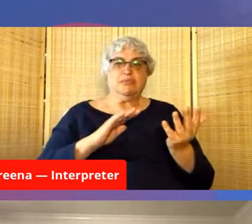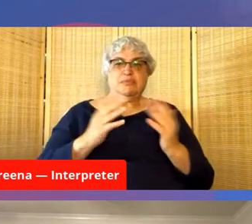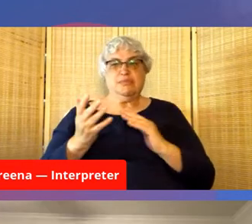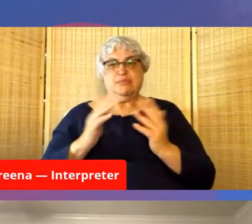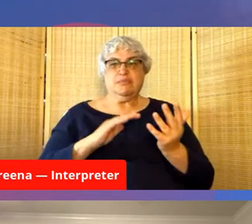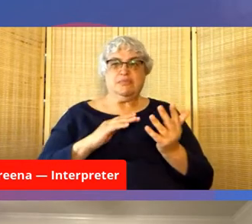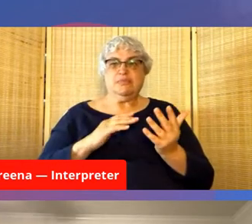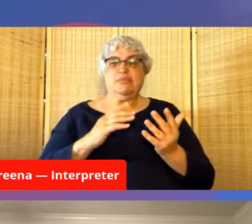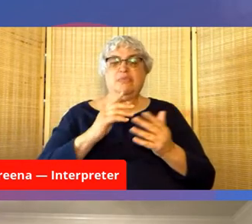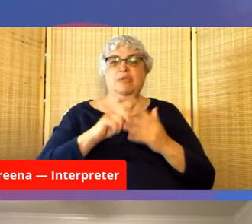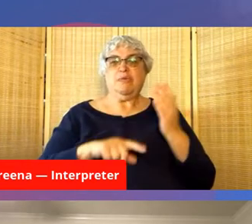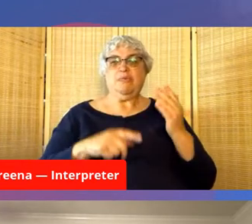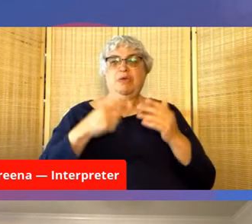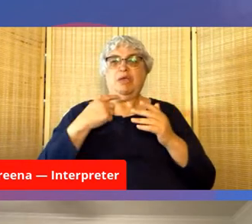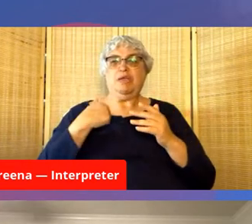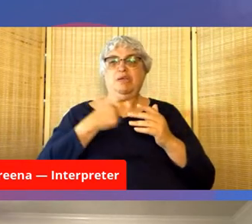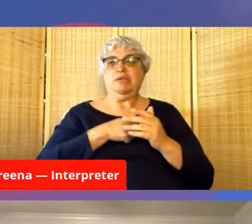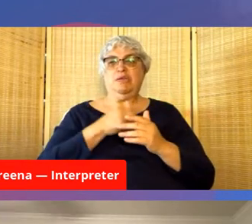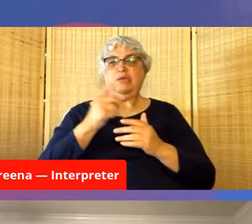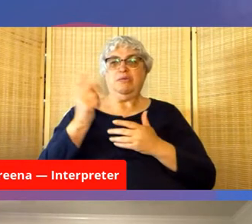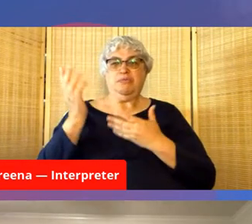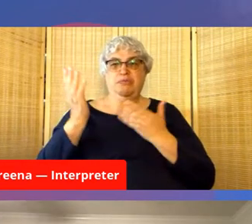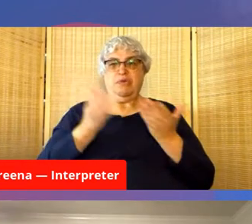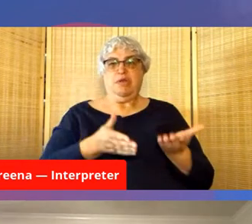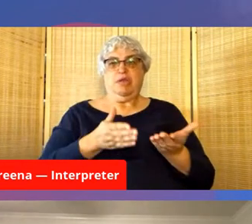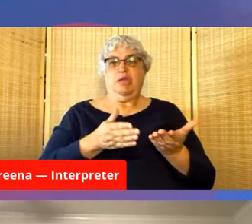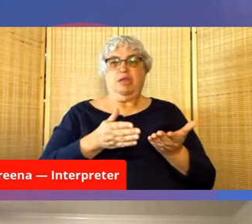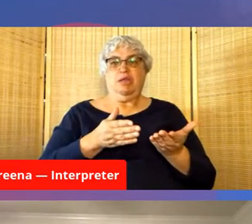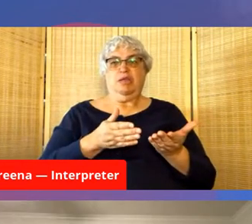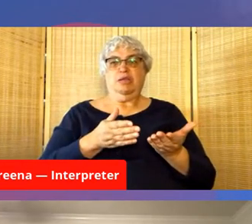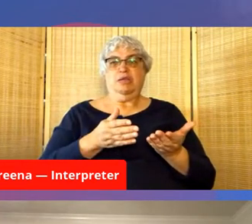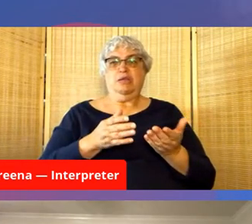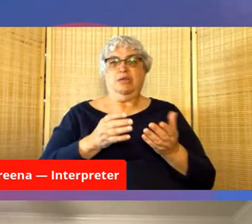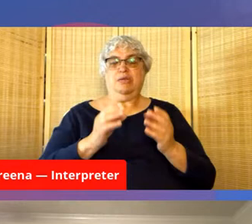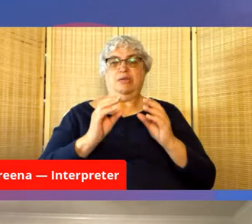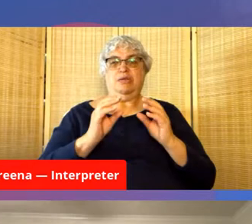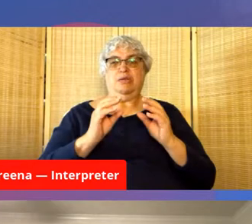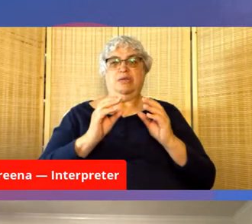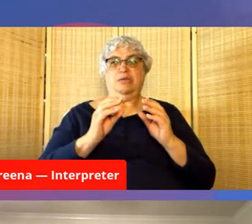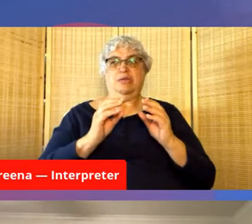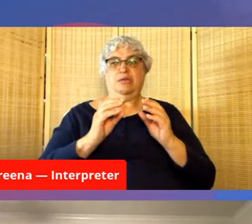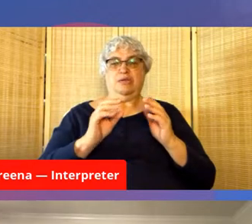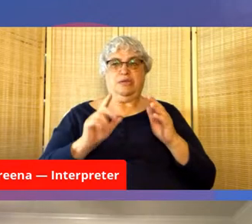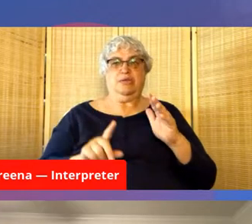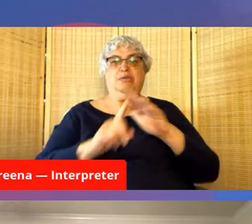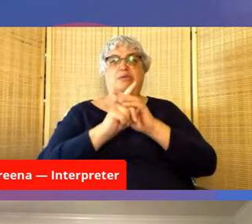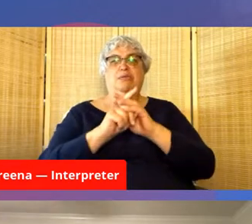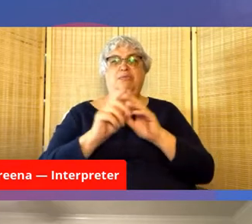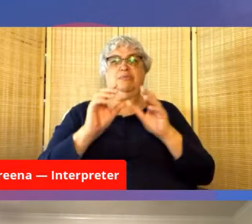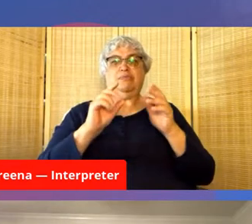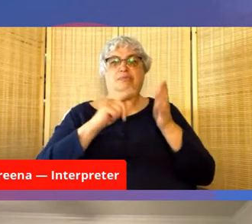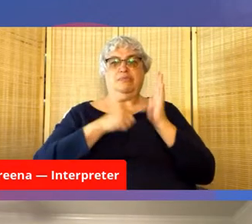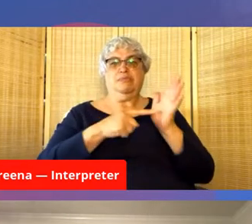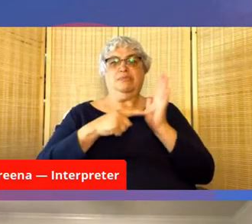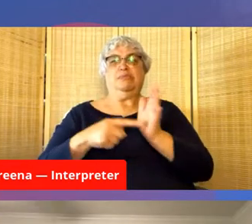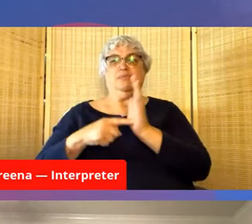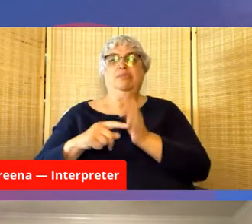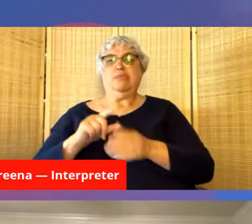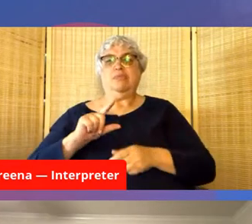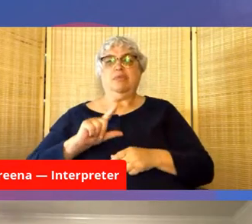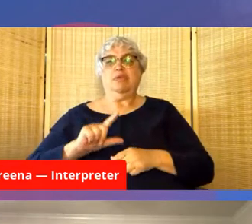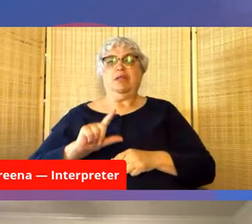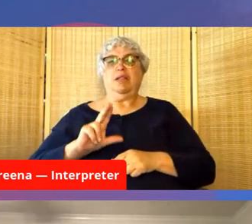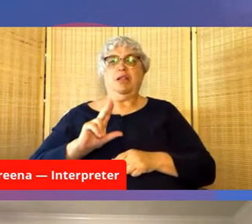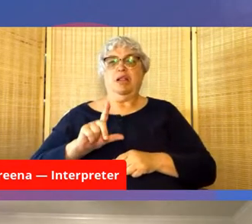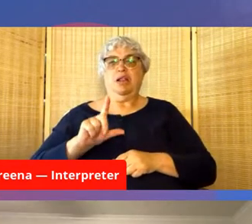it is what we're, again, you brought it so well to the surface with the samples of the lullaby, of the